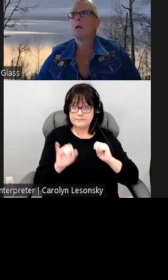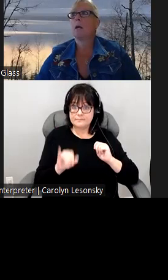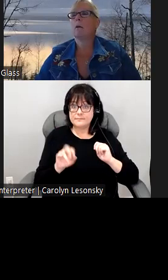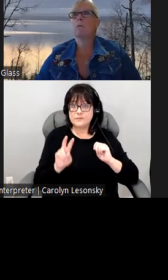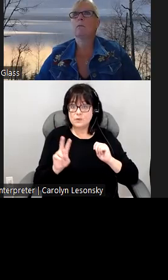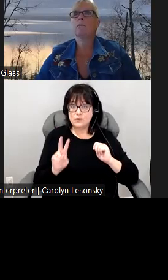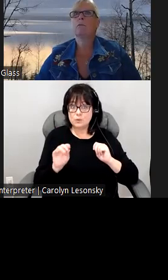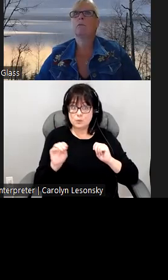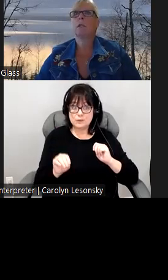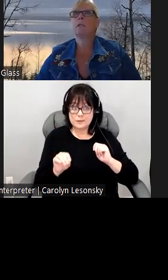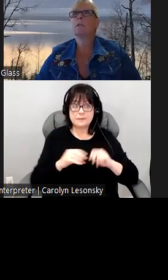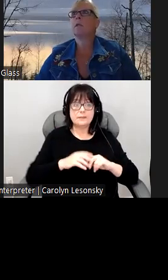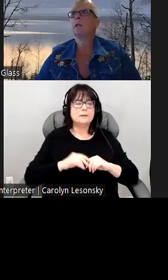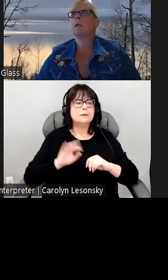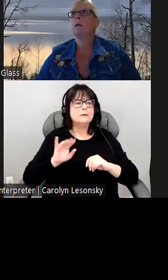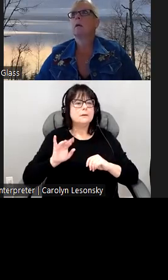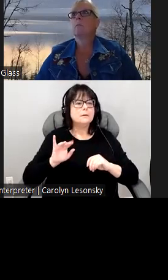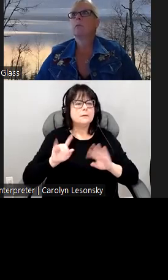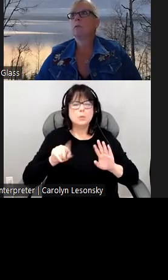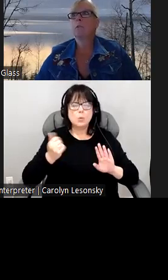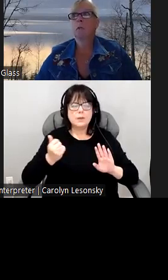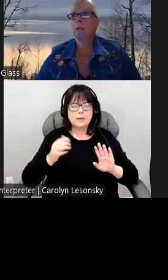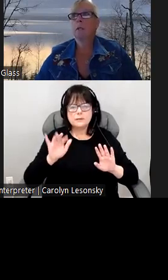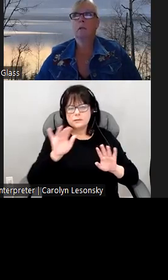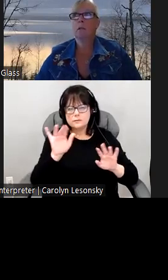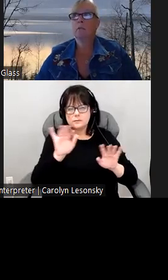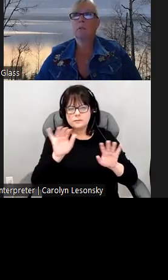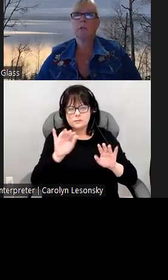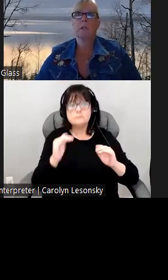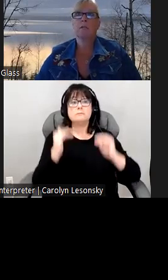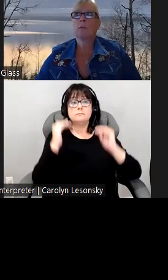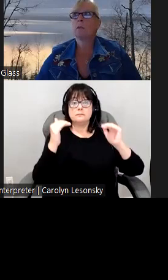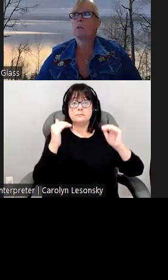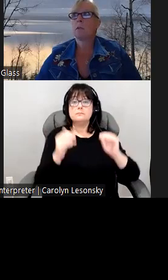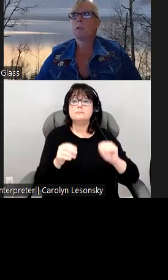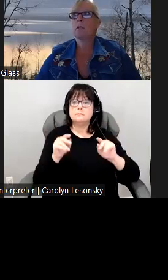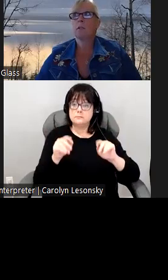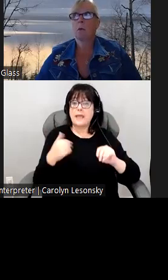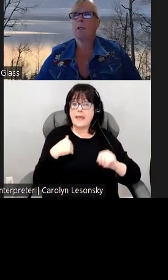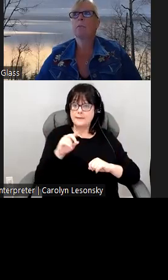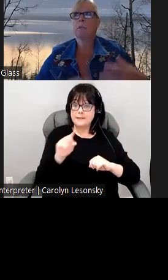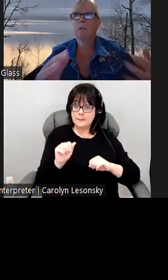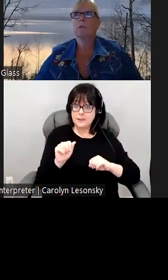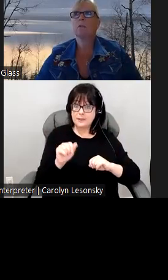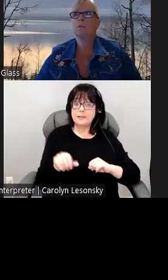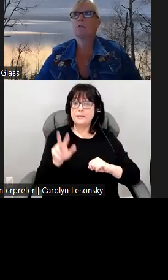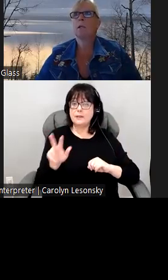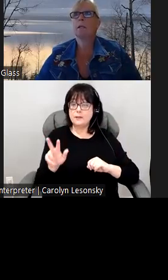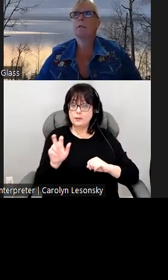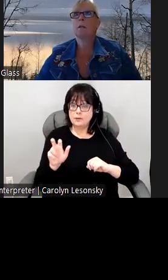They have, what else can we highlight? 328 individuals identified with a disability, or 28% of those service